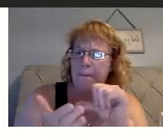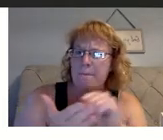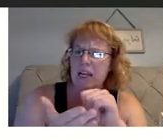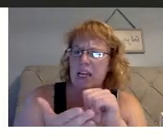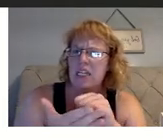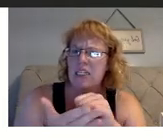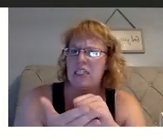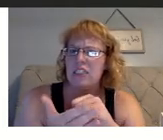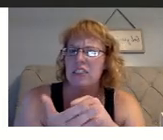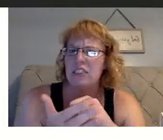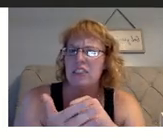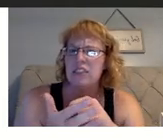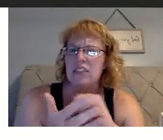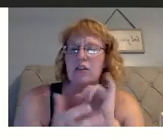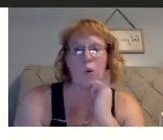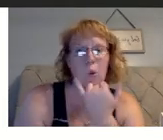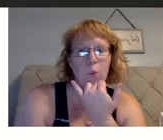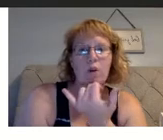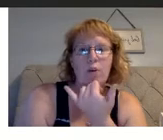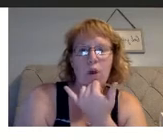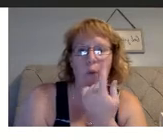says, oops, sorry, that's the wrong one.